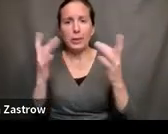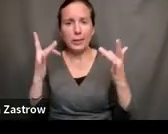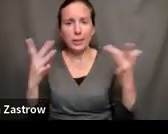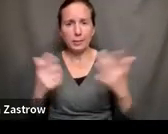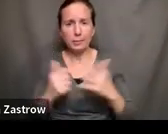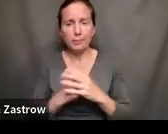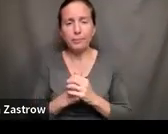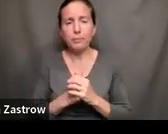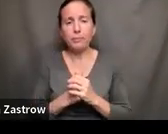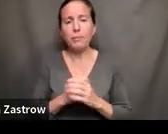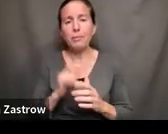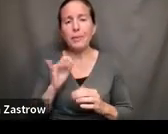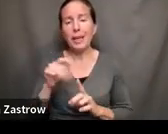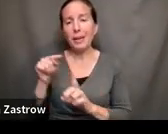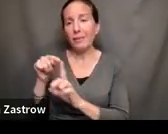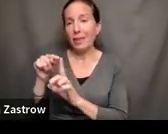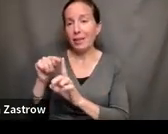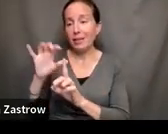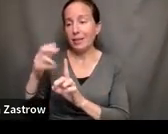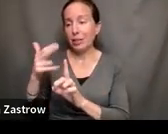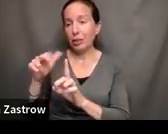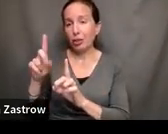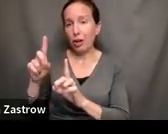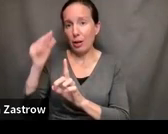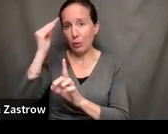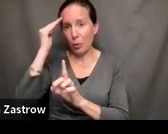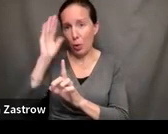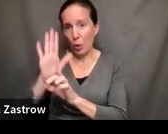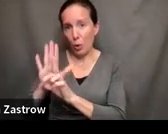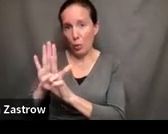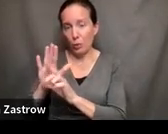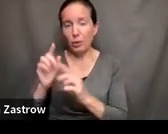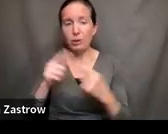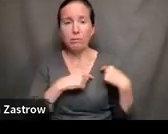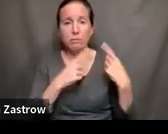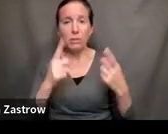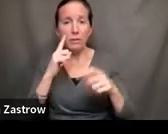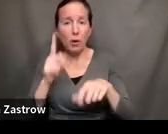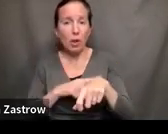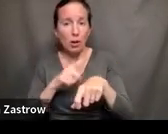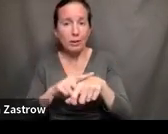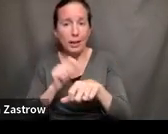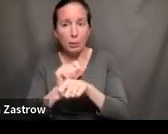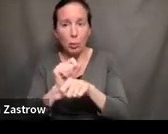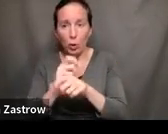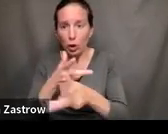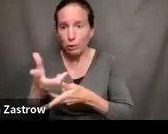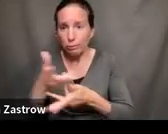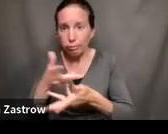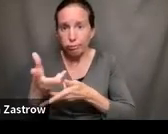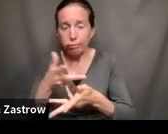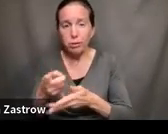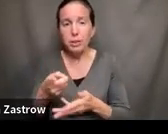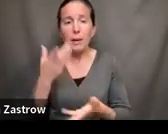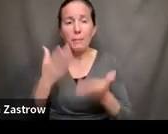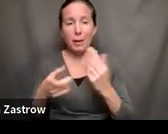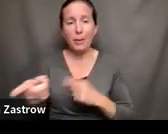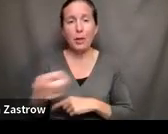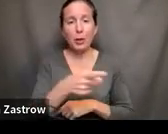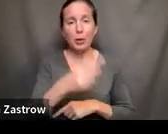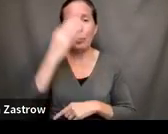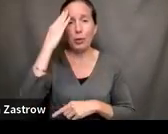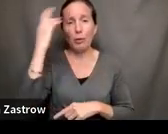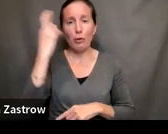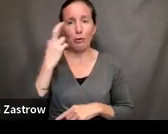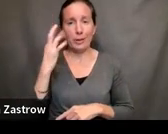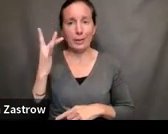child and you haven't, if you've been working with them a while, you might know why it's happening, right? You might have an idea